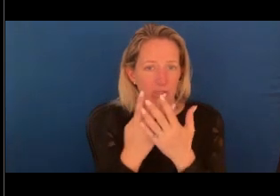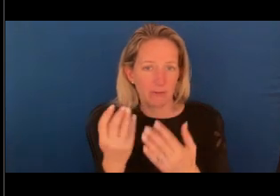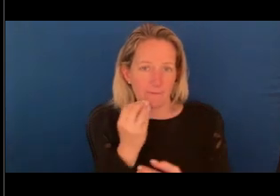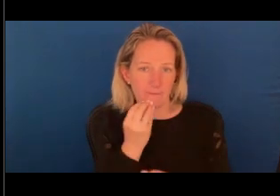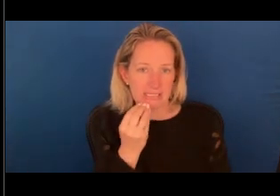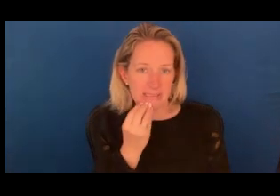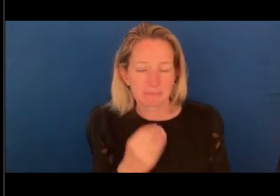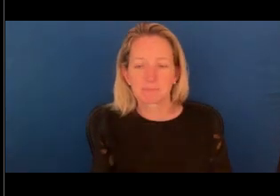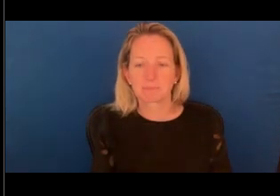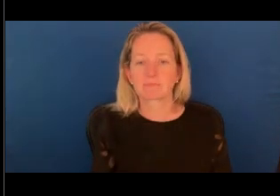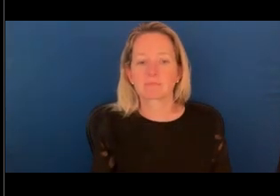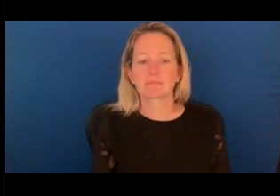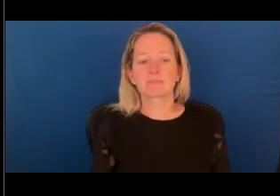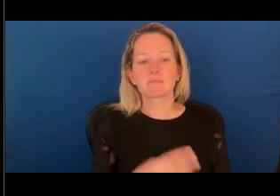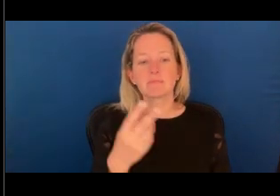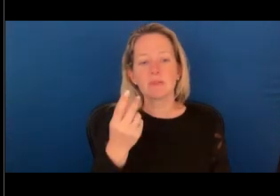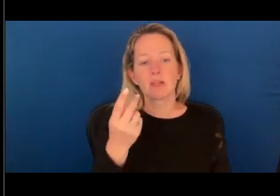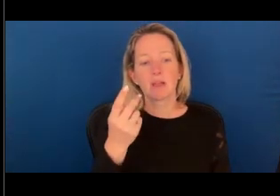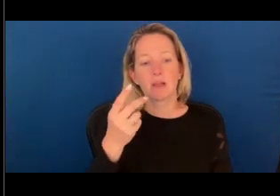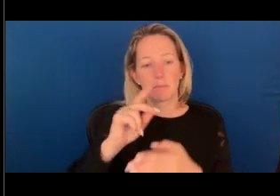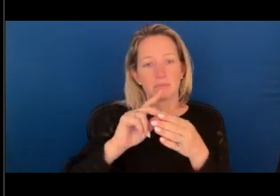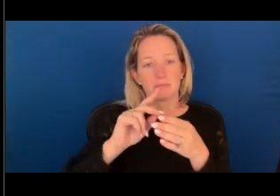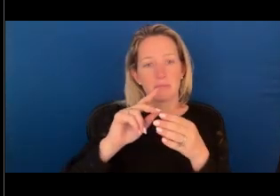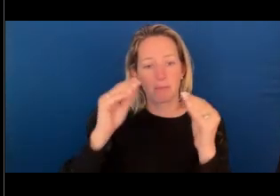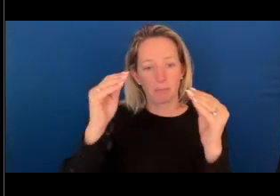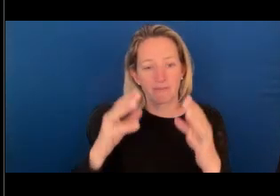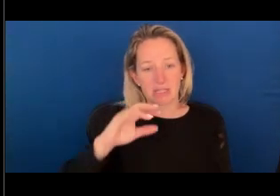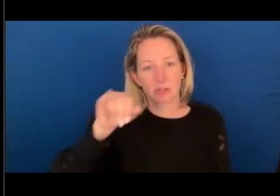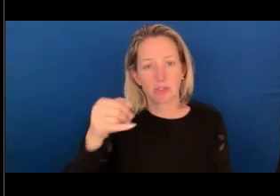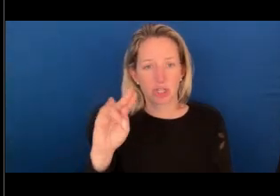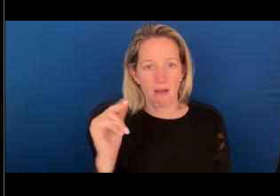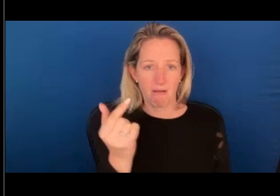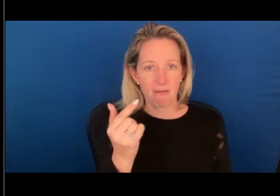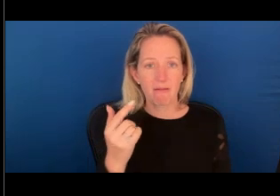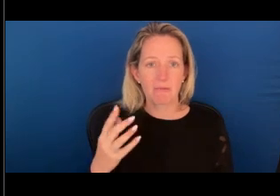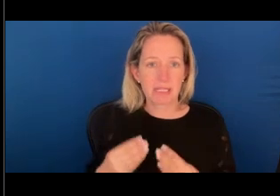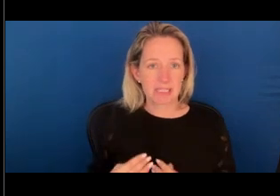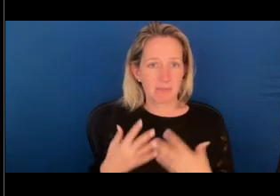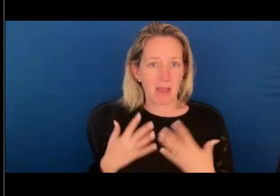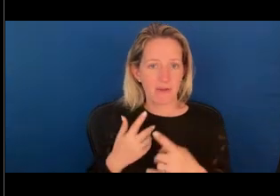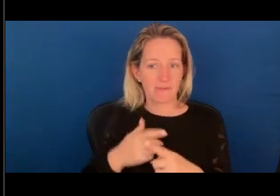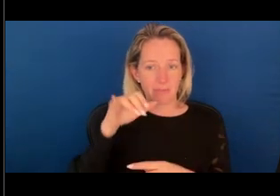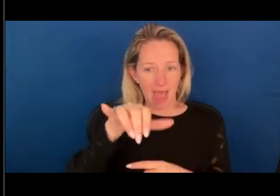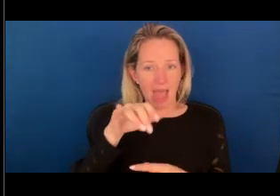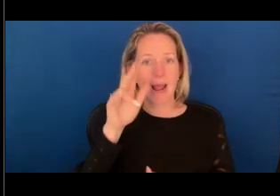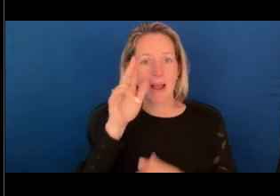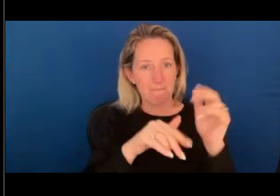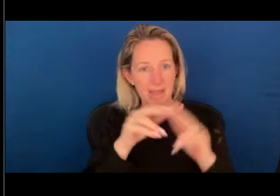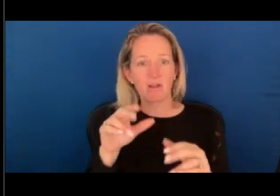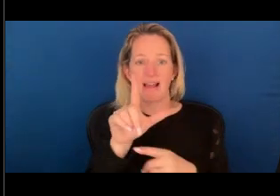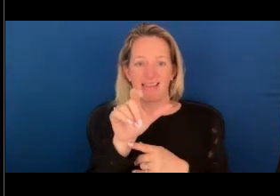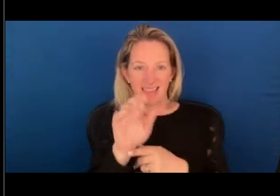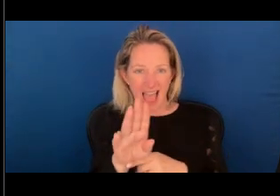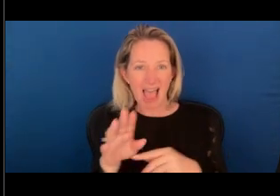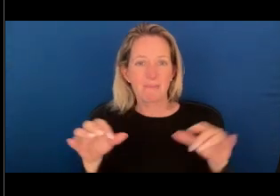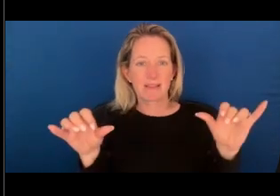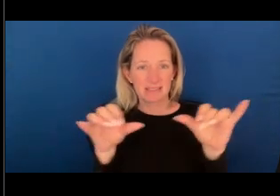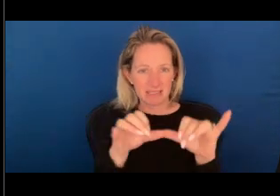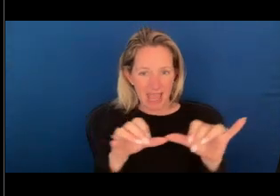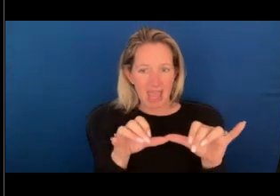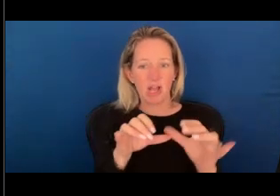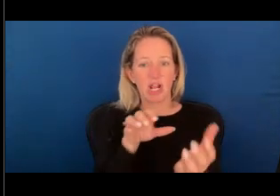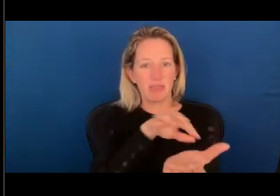So Professor Jung at Cornell, his group took inspiration from this and actually built a lab scale version of this foot that